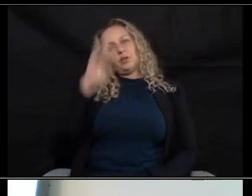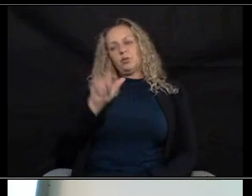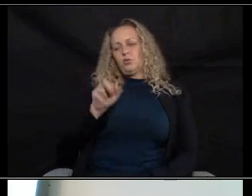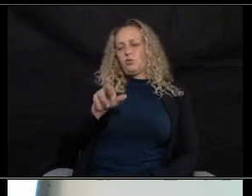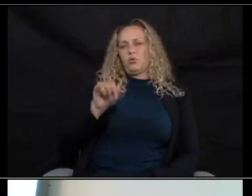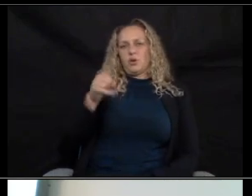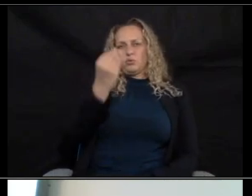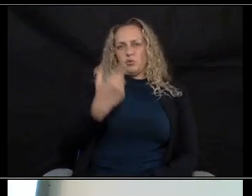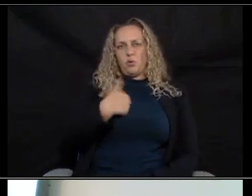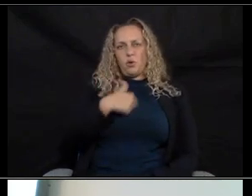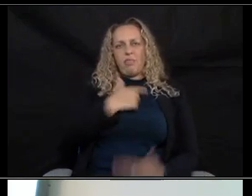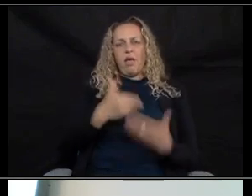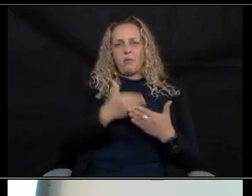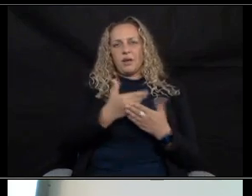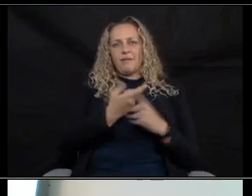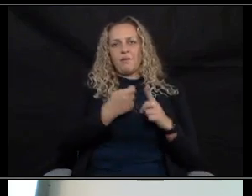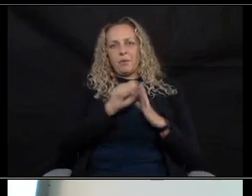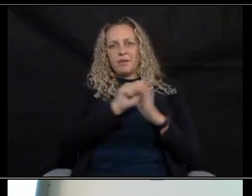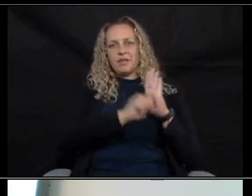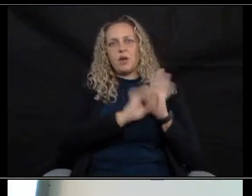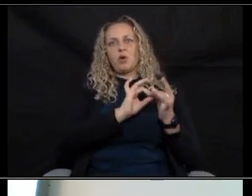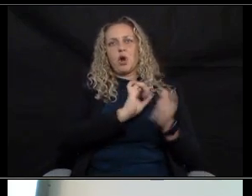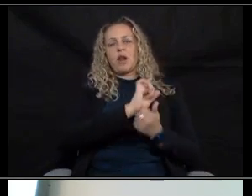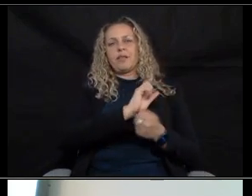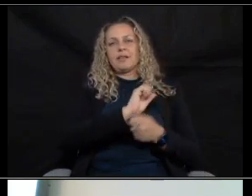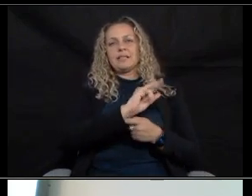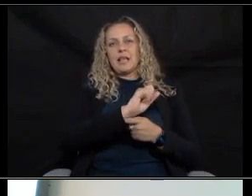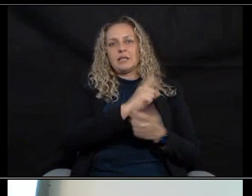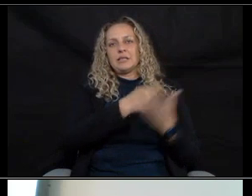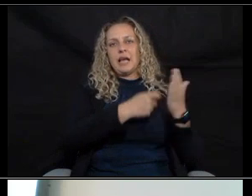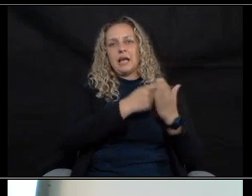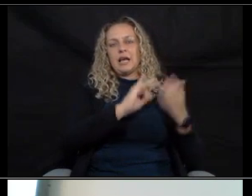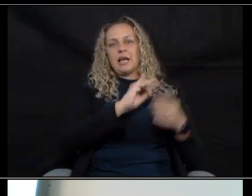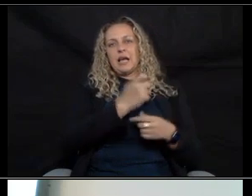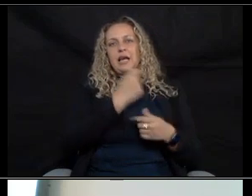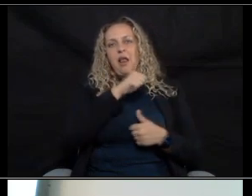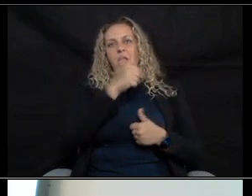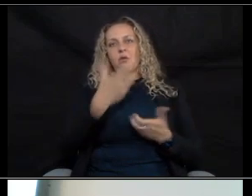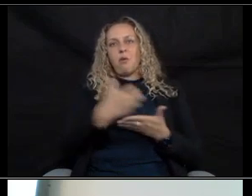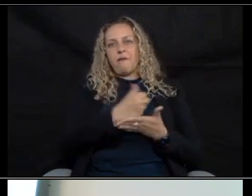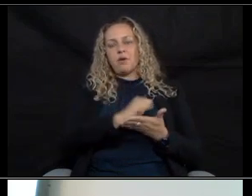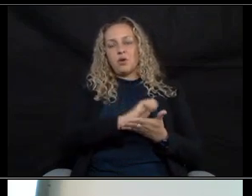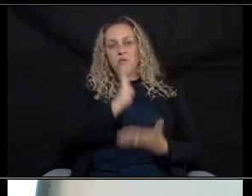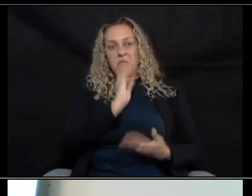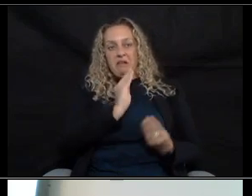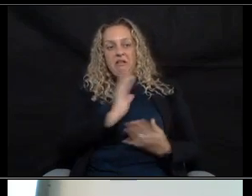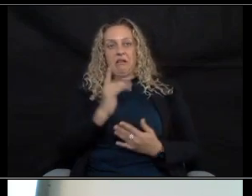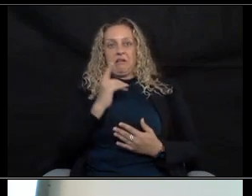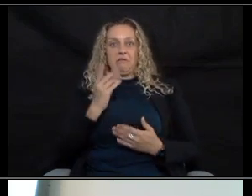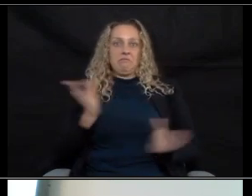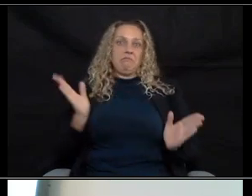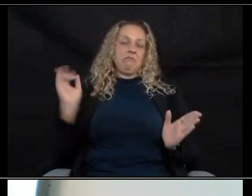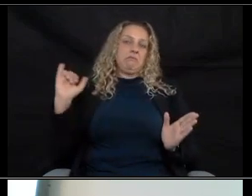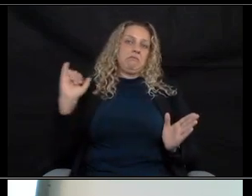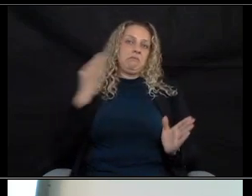with us the updates from the state regarding the sales tax and other revenues. Do you mind letting the public know as